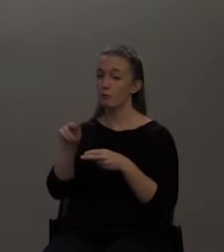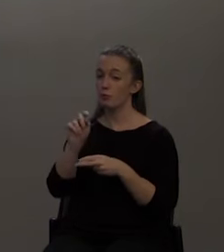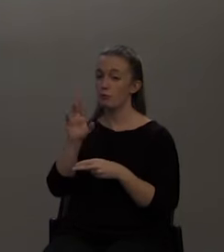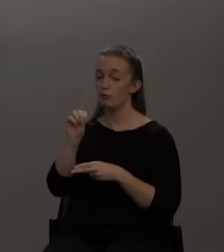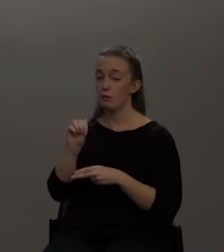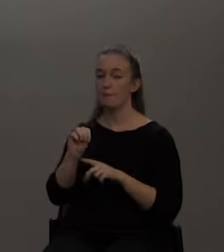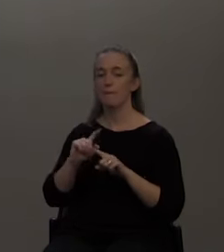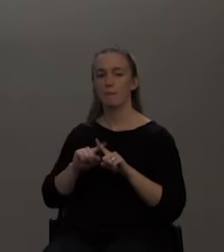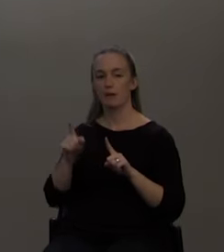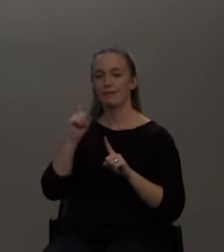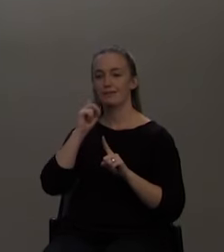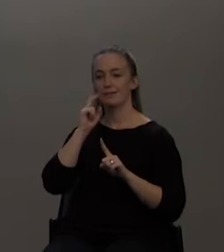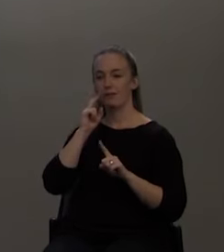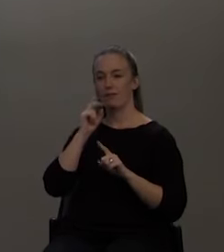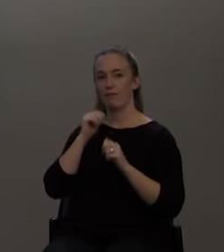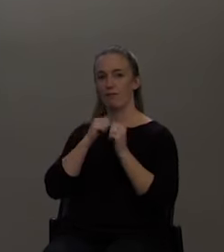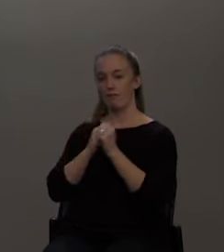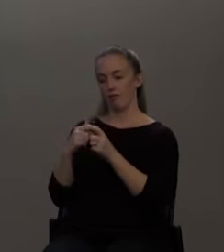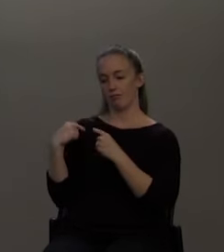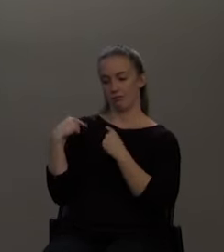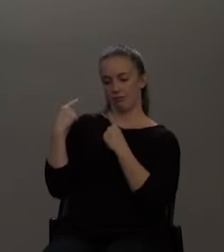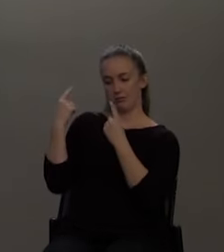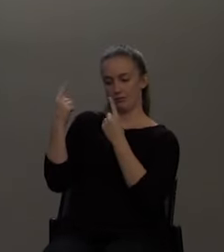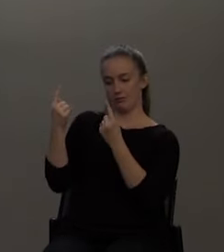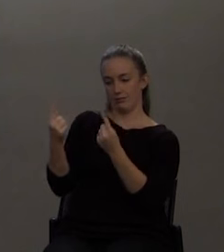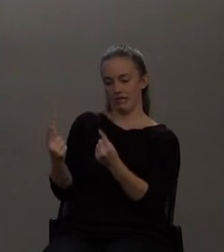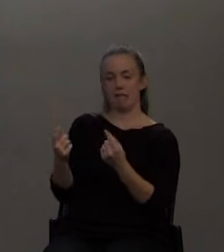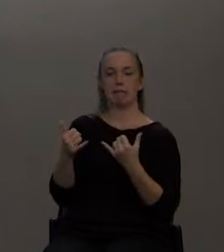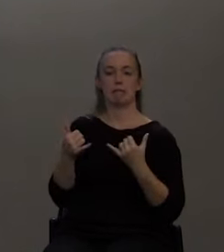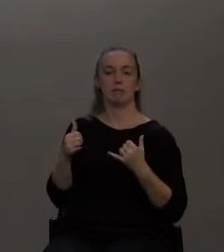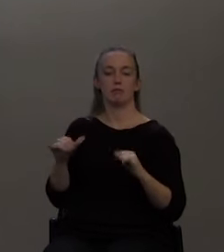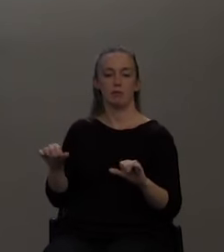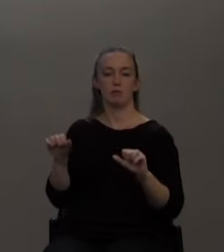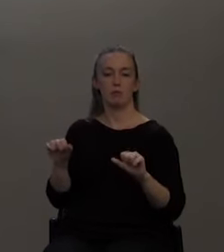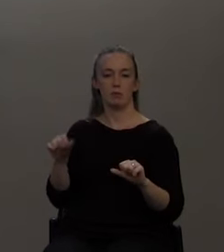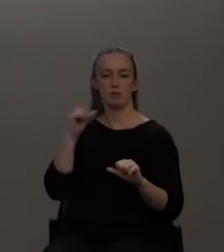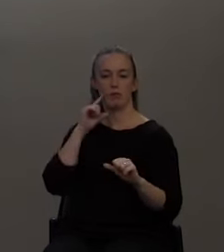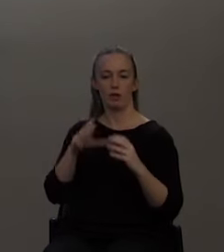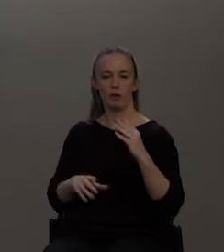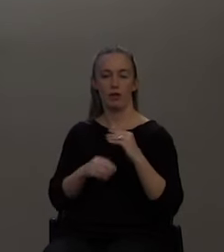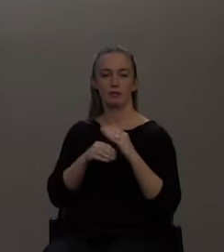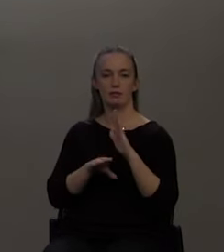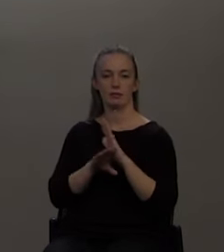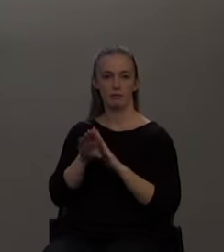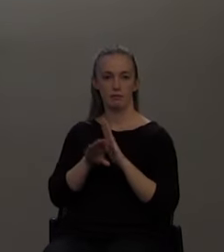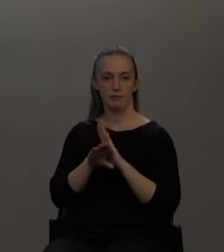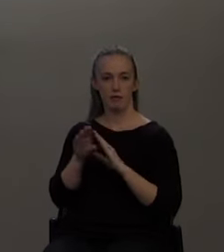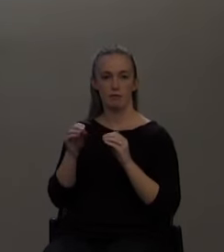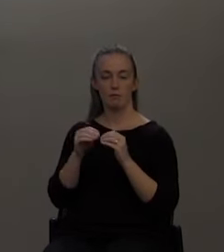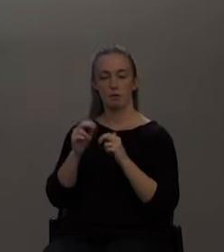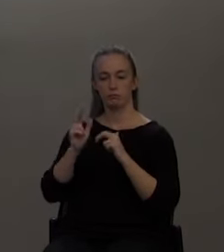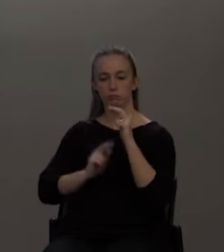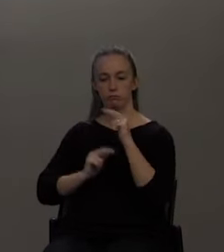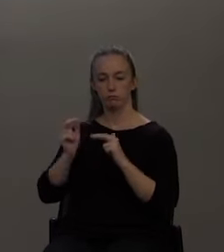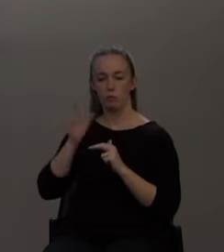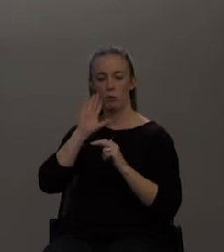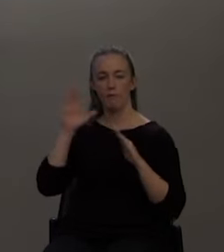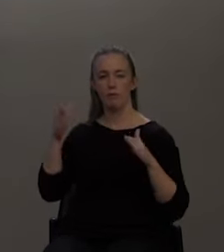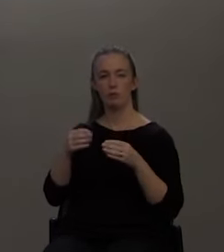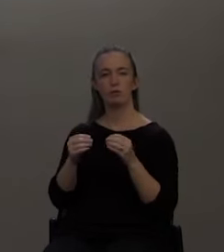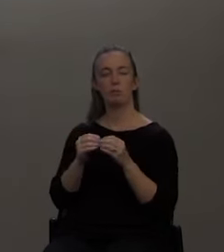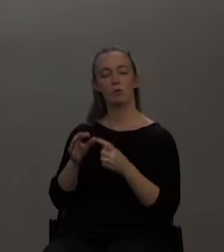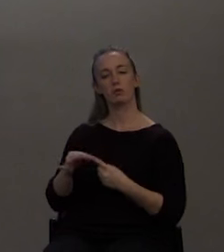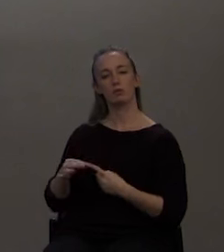the trends we're seeing thus far, there is still the potential for additional development that would be focused on more of a